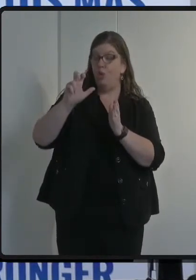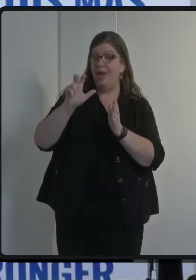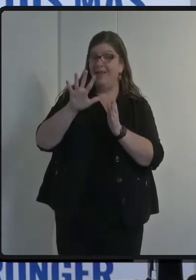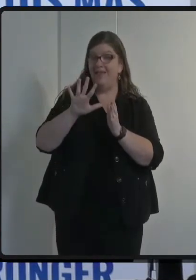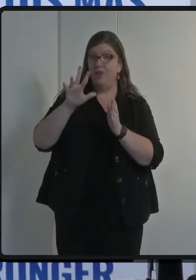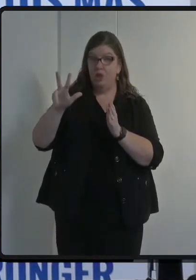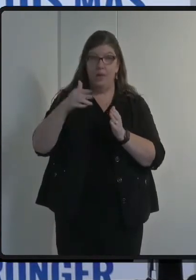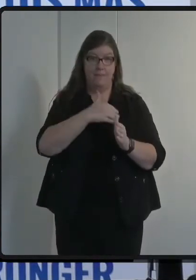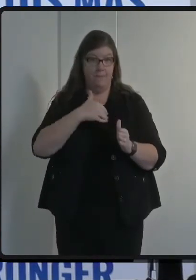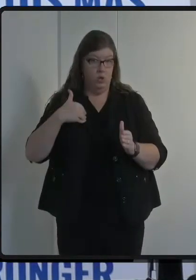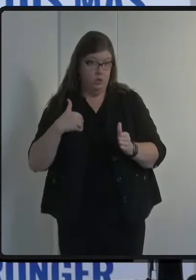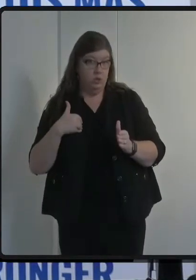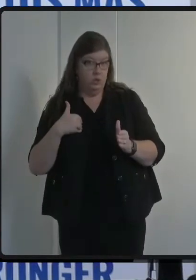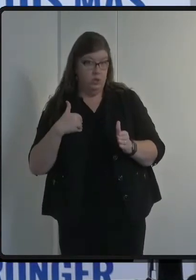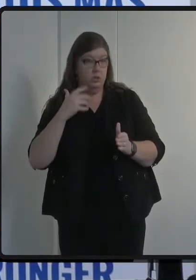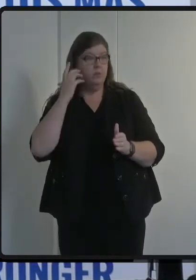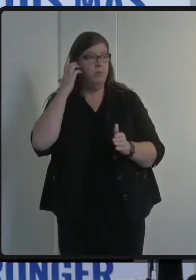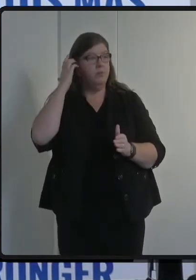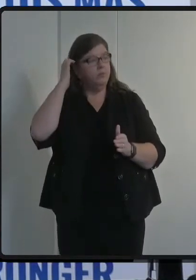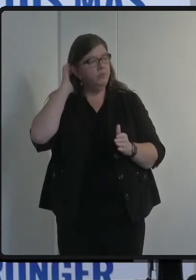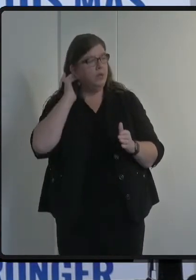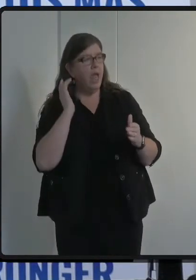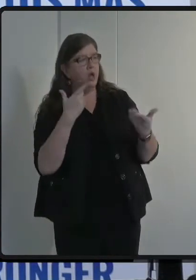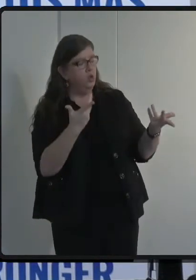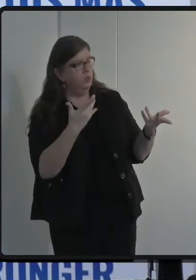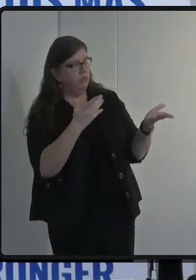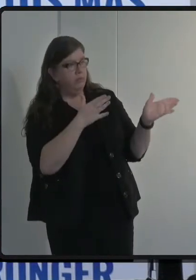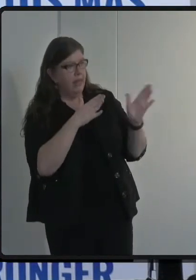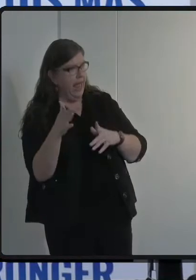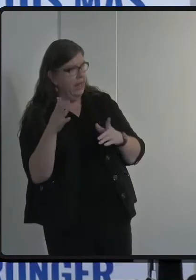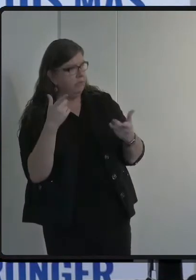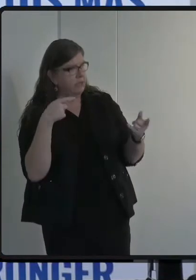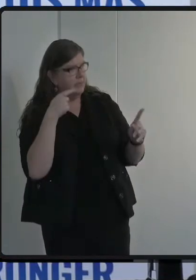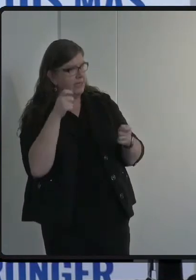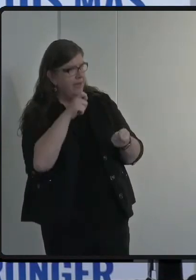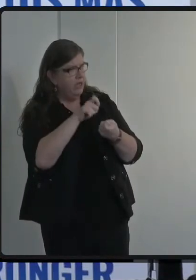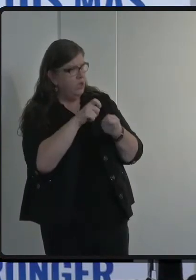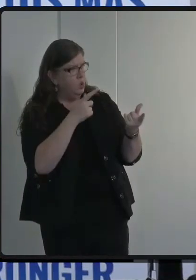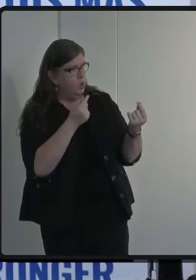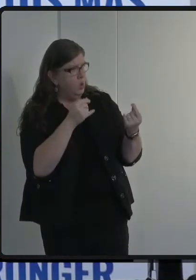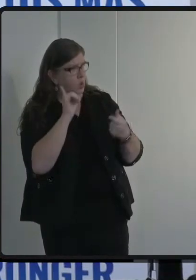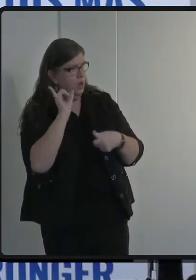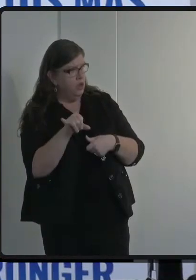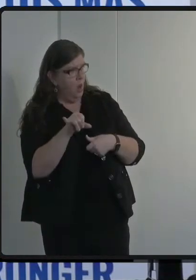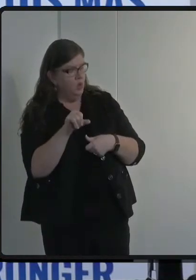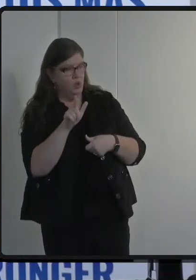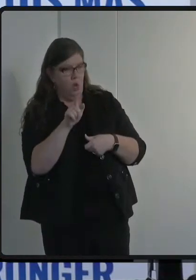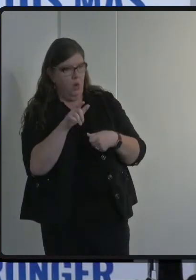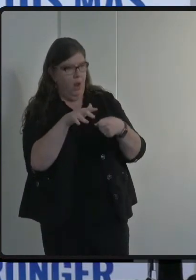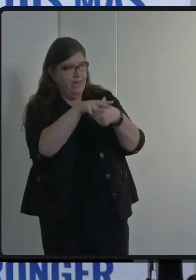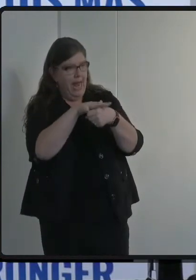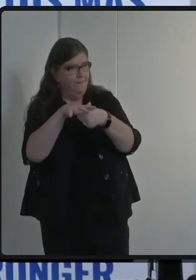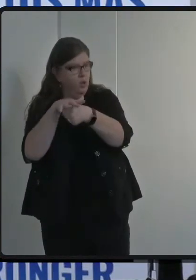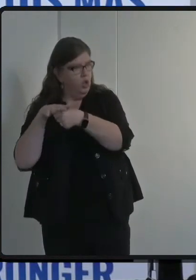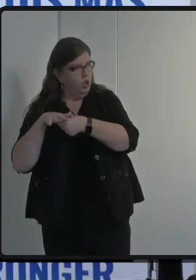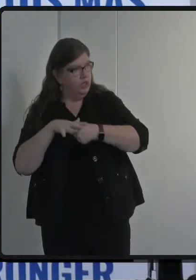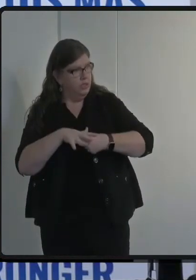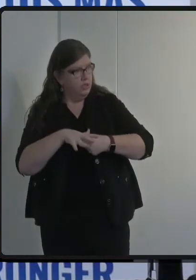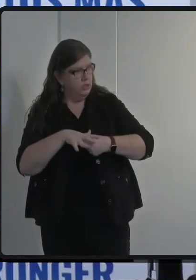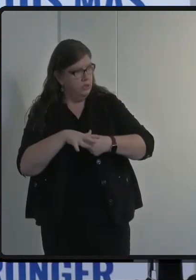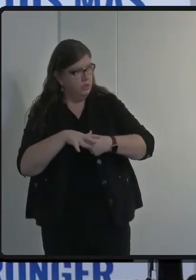120,353 members. And what do you guys specifically plan on doing with these 21 neighborhoods as far